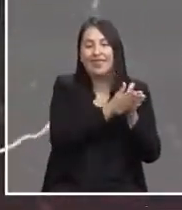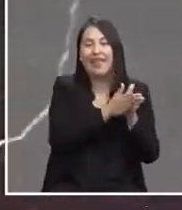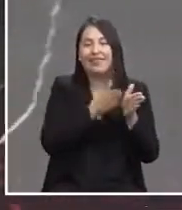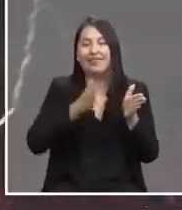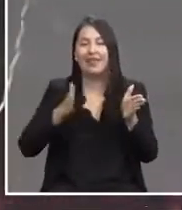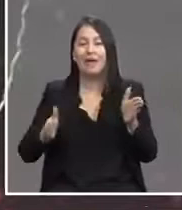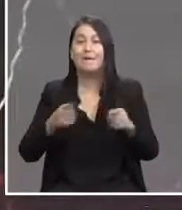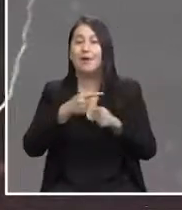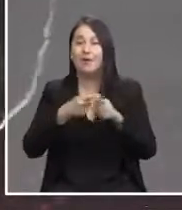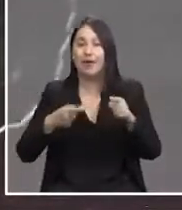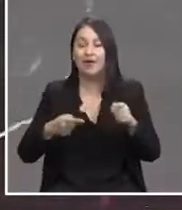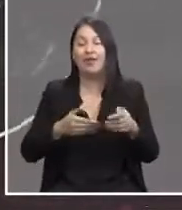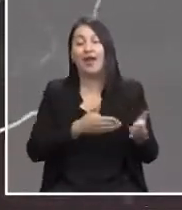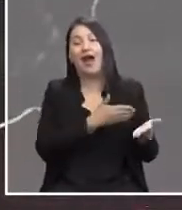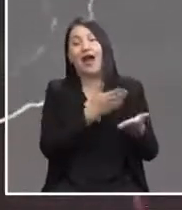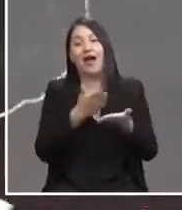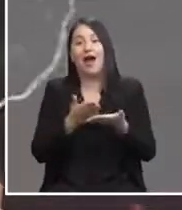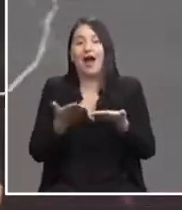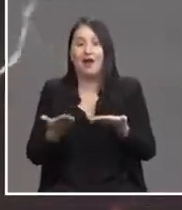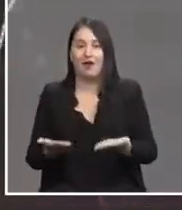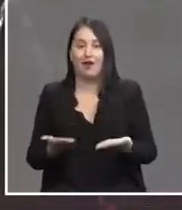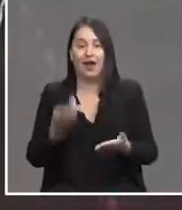21st century, the one we are living in,